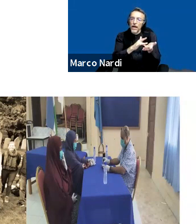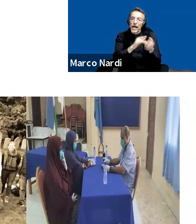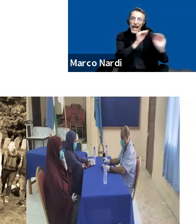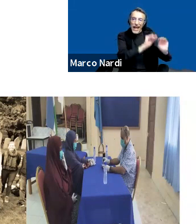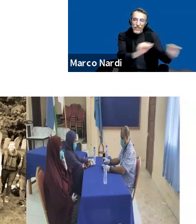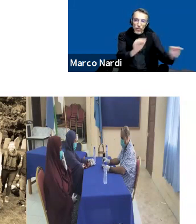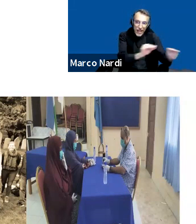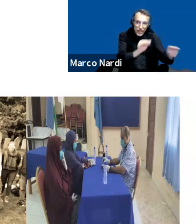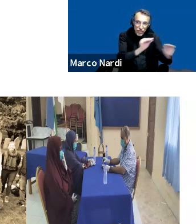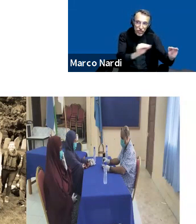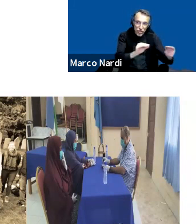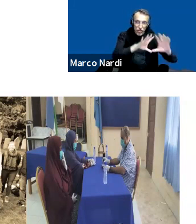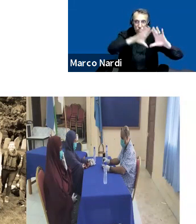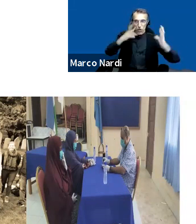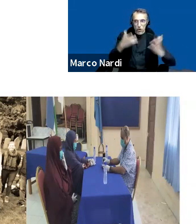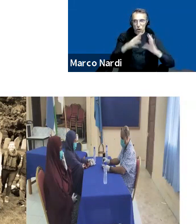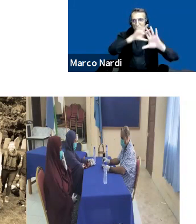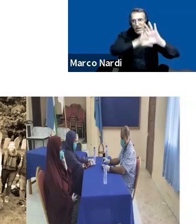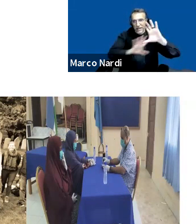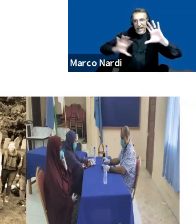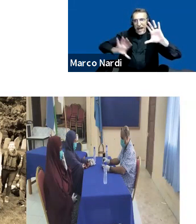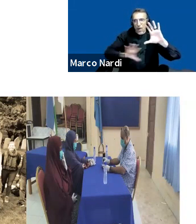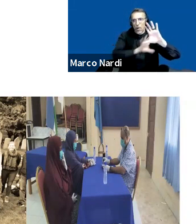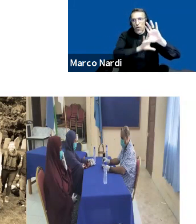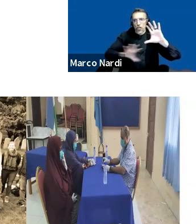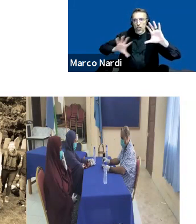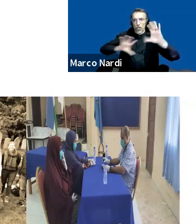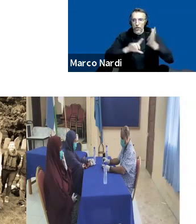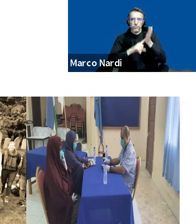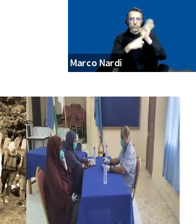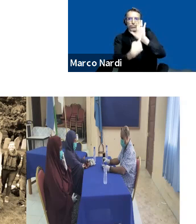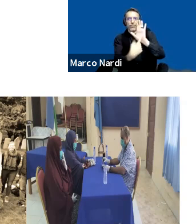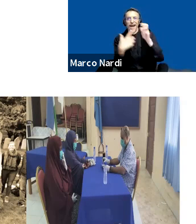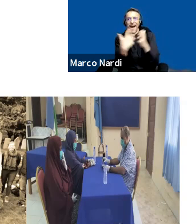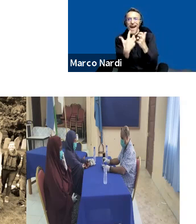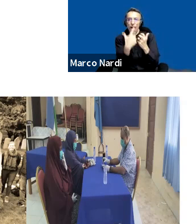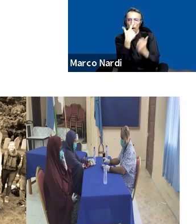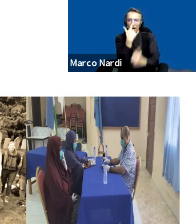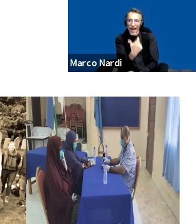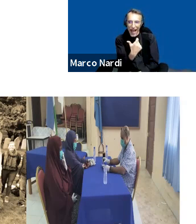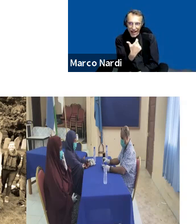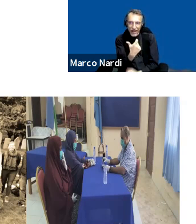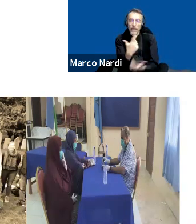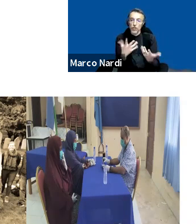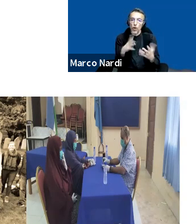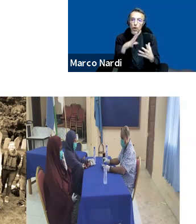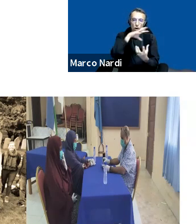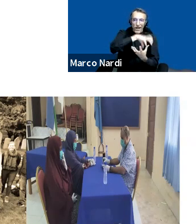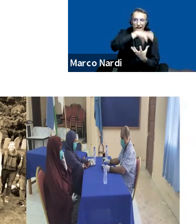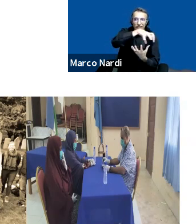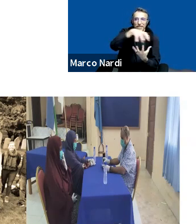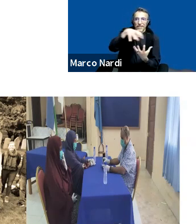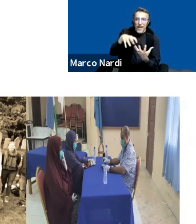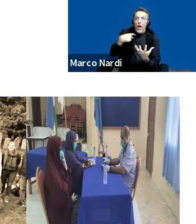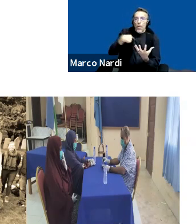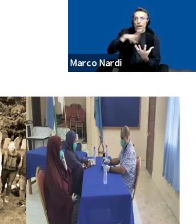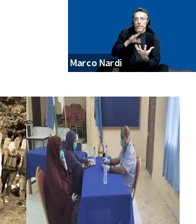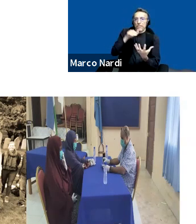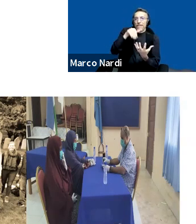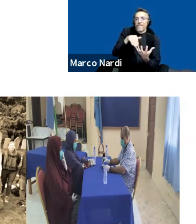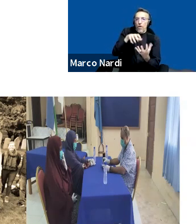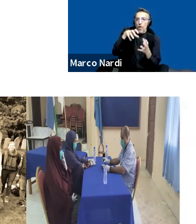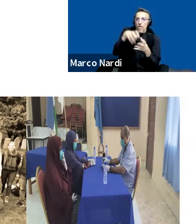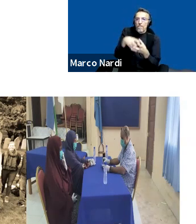global south. And we're part of this broader international development studies cluster at the University of Sussex. We were founded